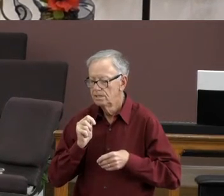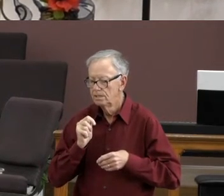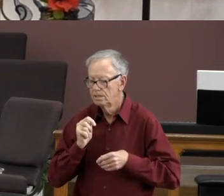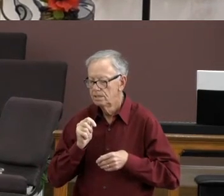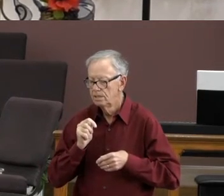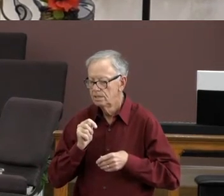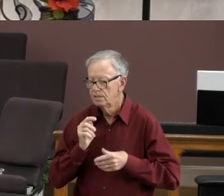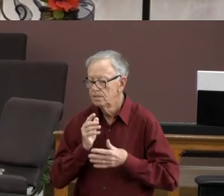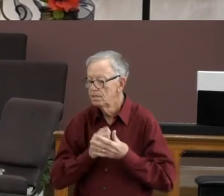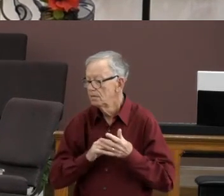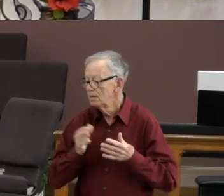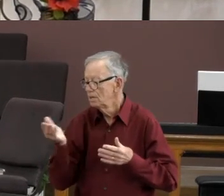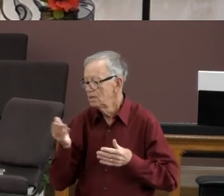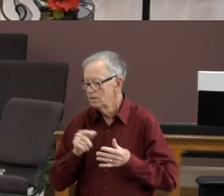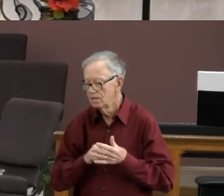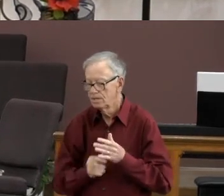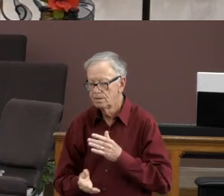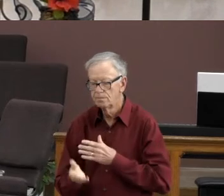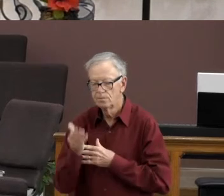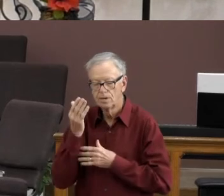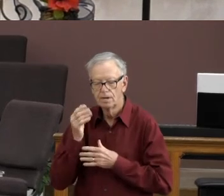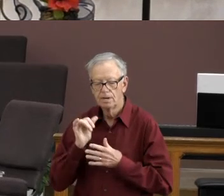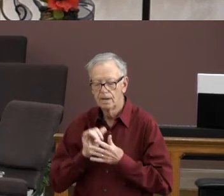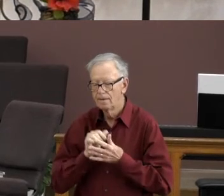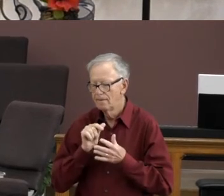And there are some here this morning that this,